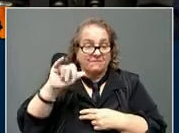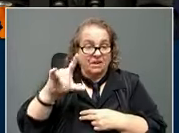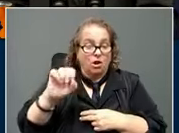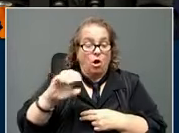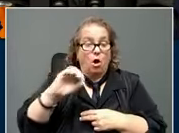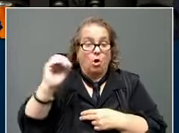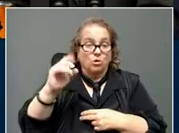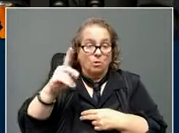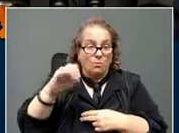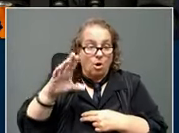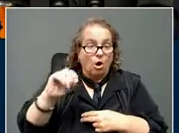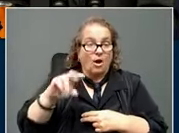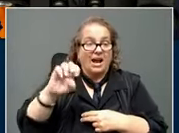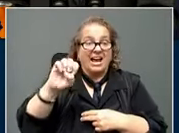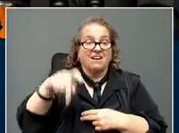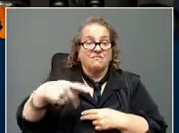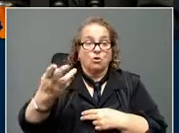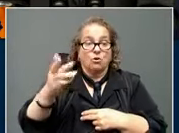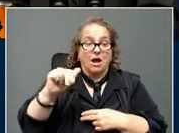McDowell,